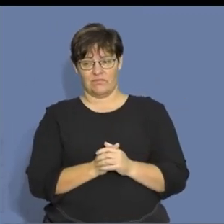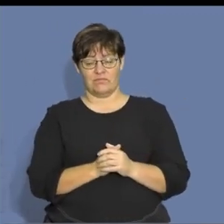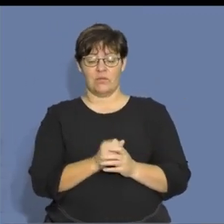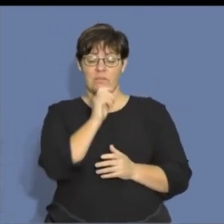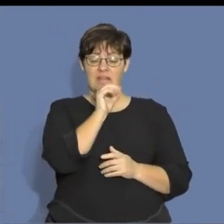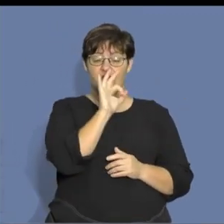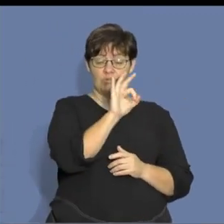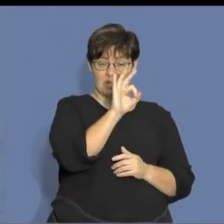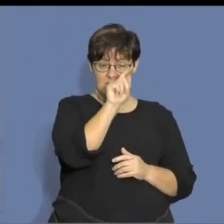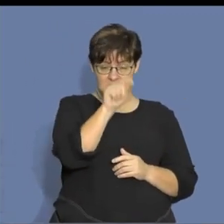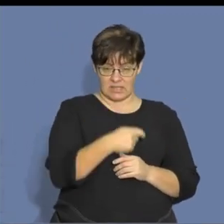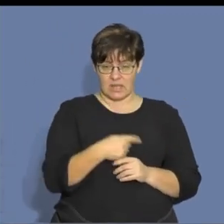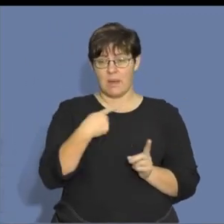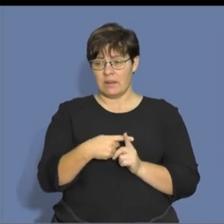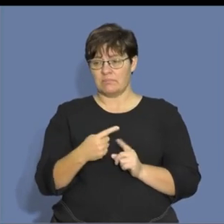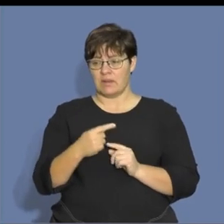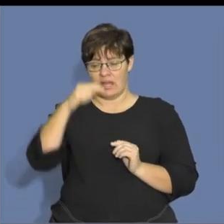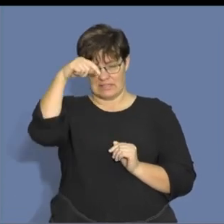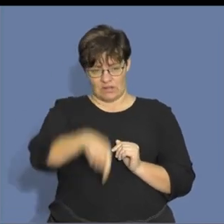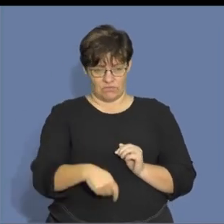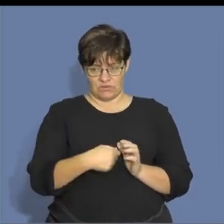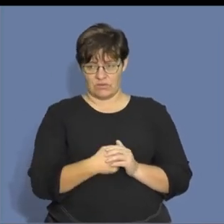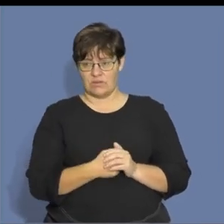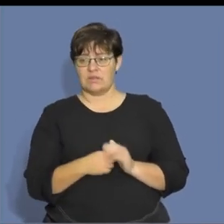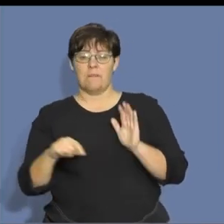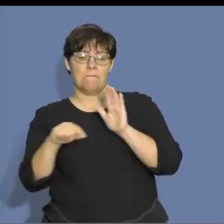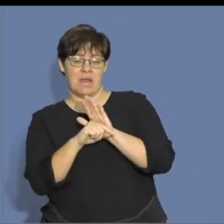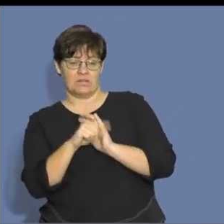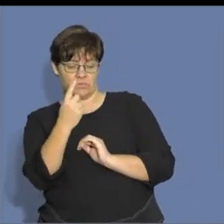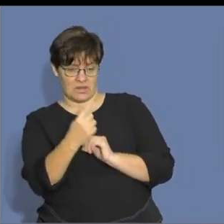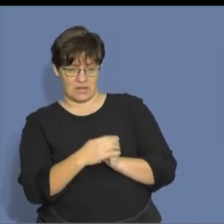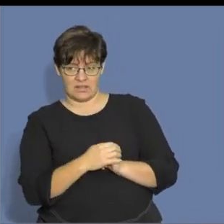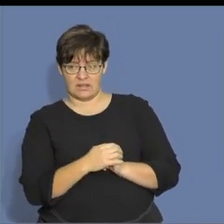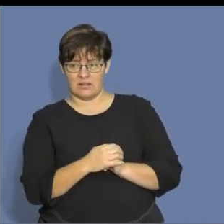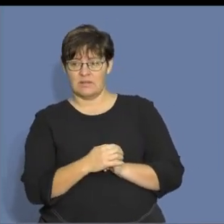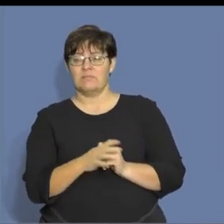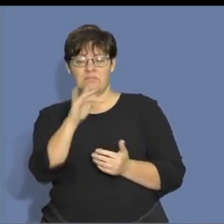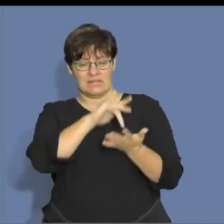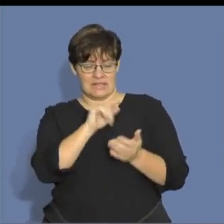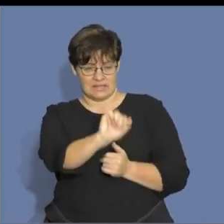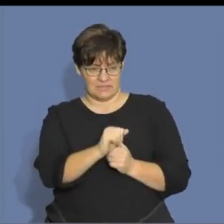3 plus 1 is going to shift it down, and so it's going to be at minus 1. That's going to be my center.